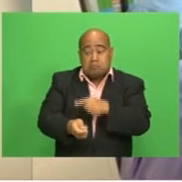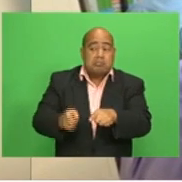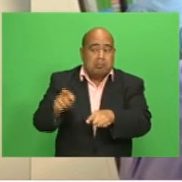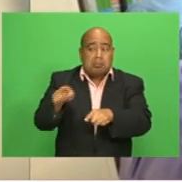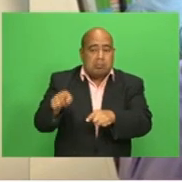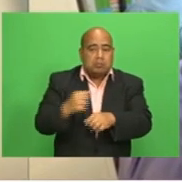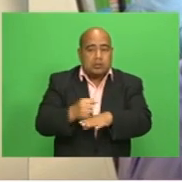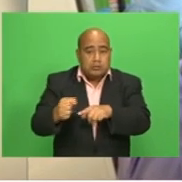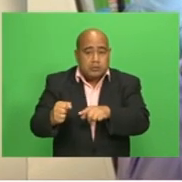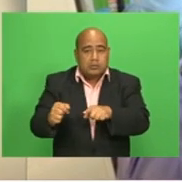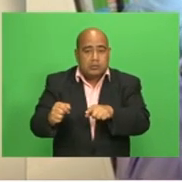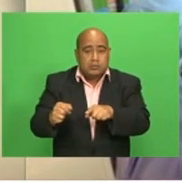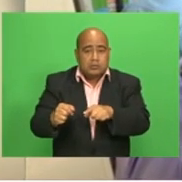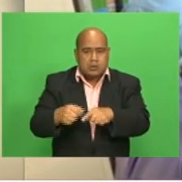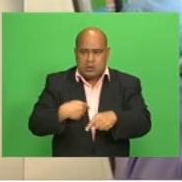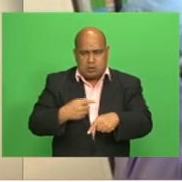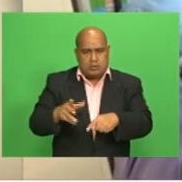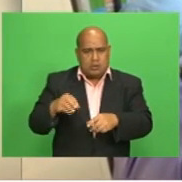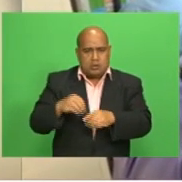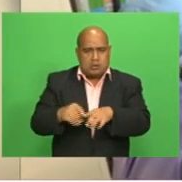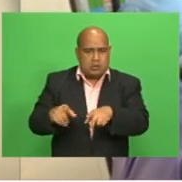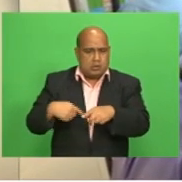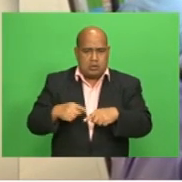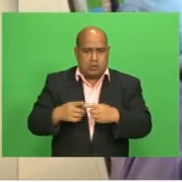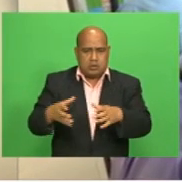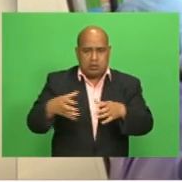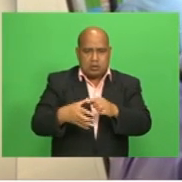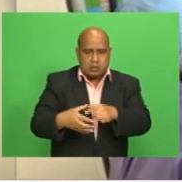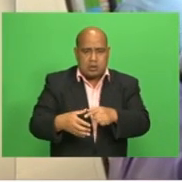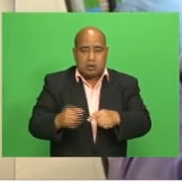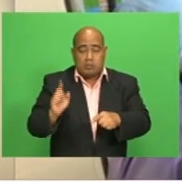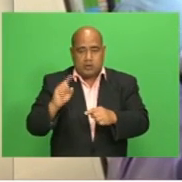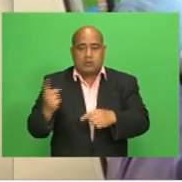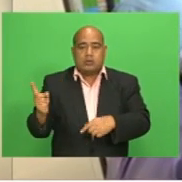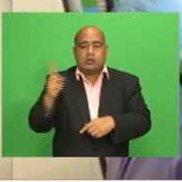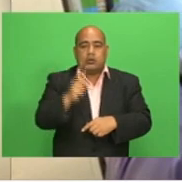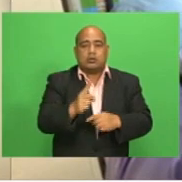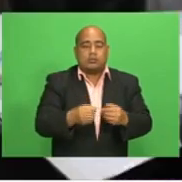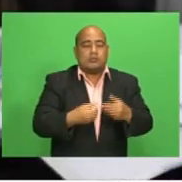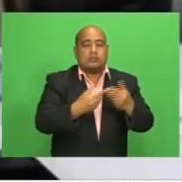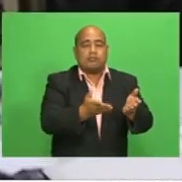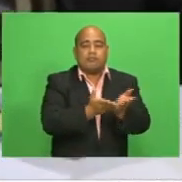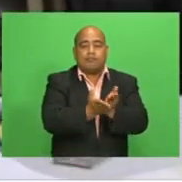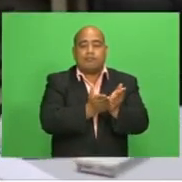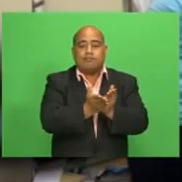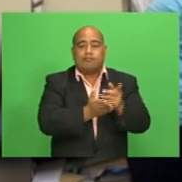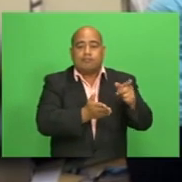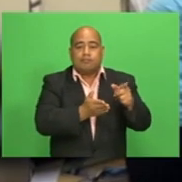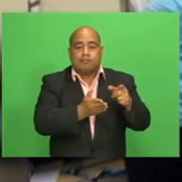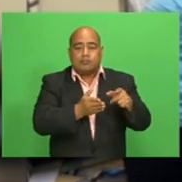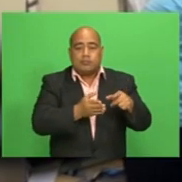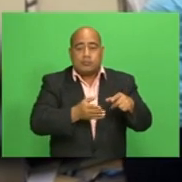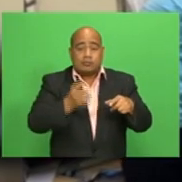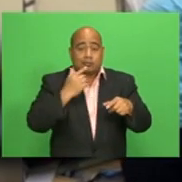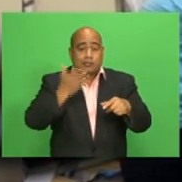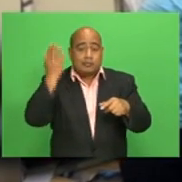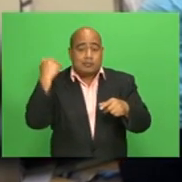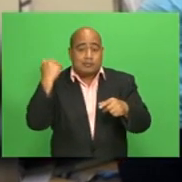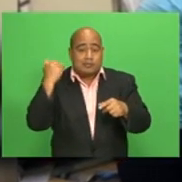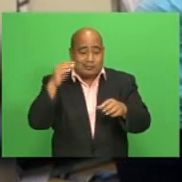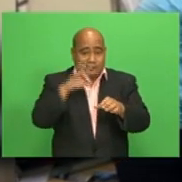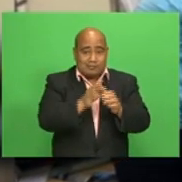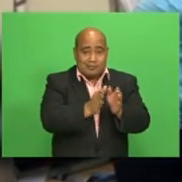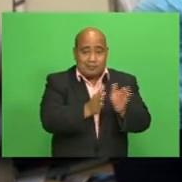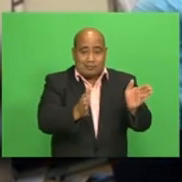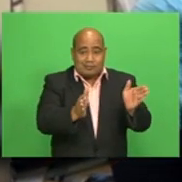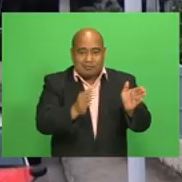party employee, offered his services at the NFP Lautoka office during the last general elections but was not paid for any work